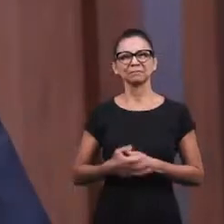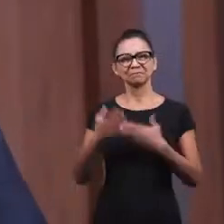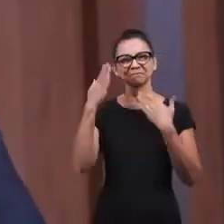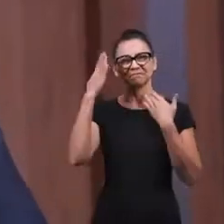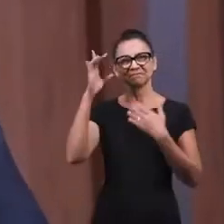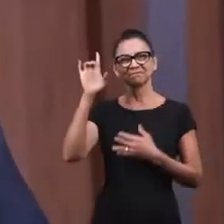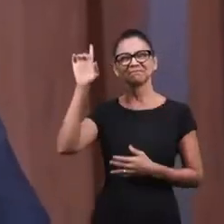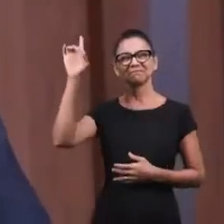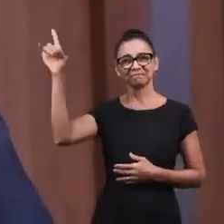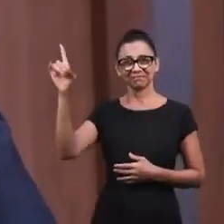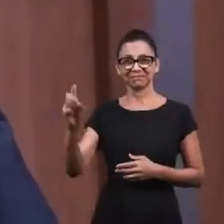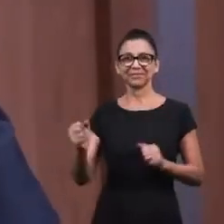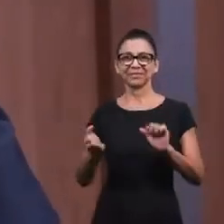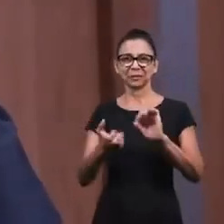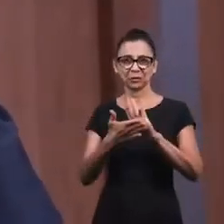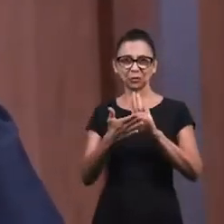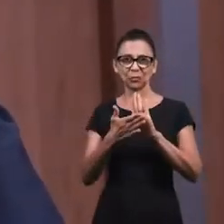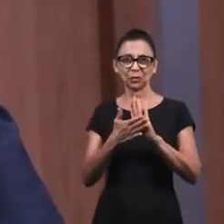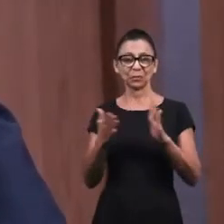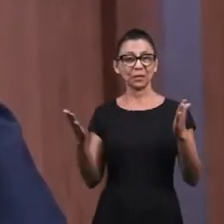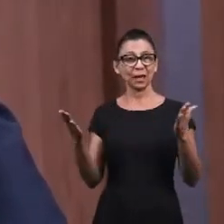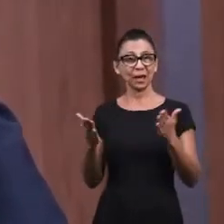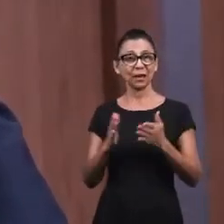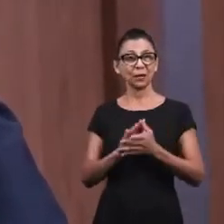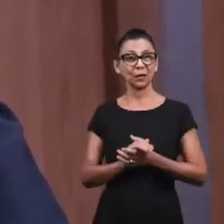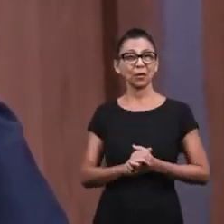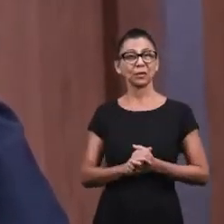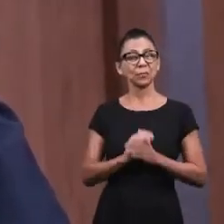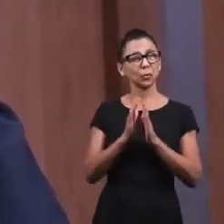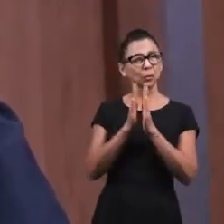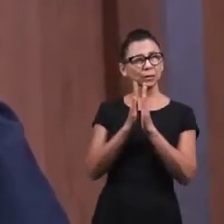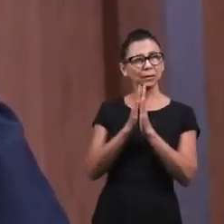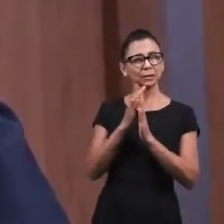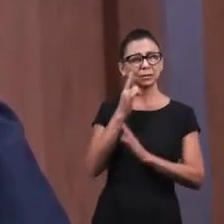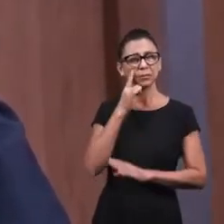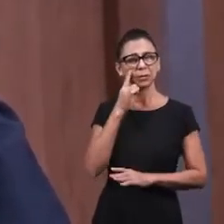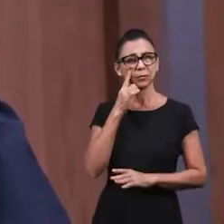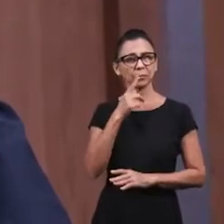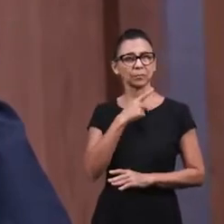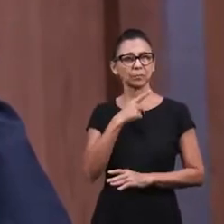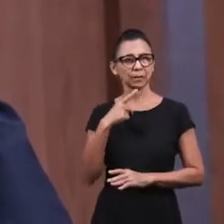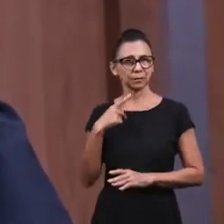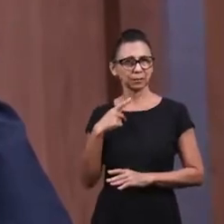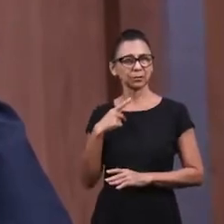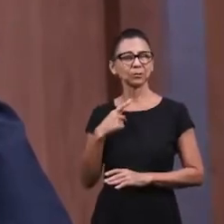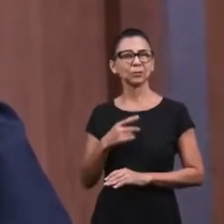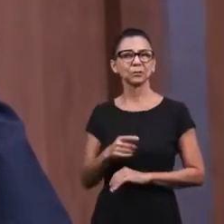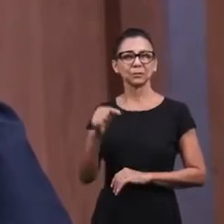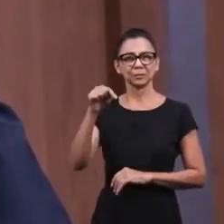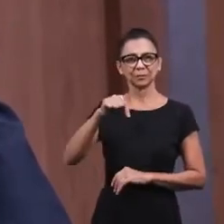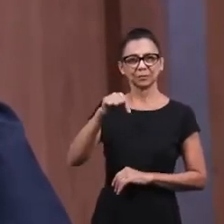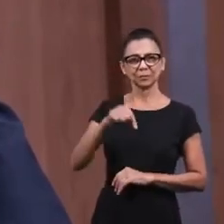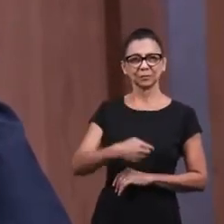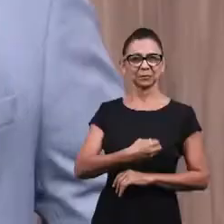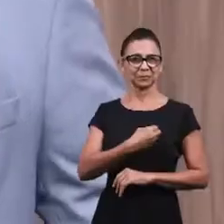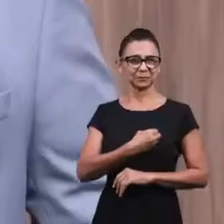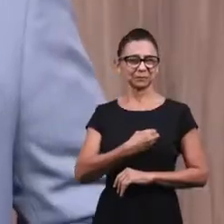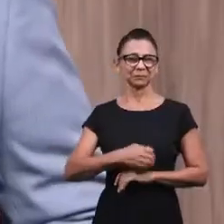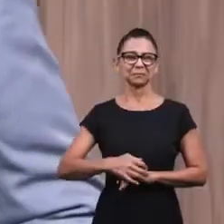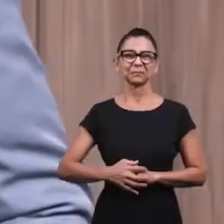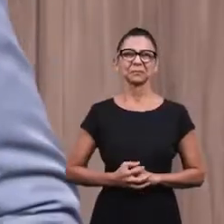Glory to God, we have sung the praise to the Lord, and now we shall have a prayer by one of our pastors who is here with